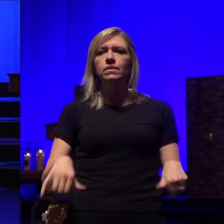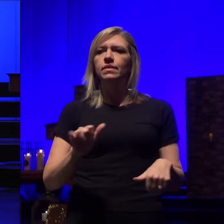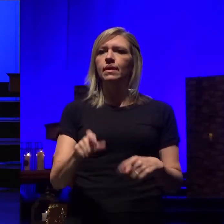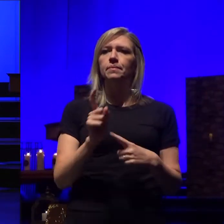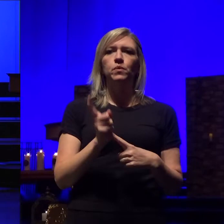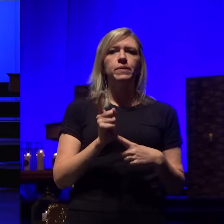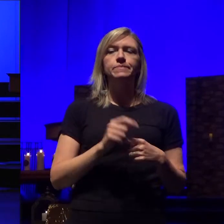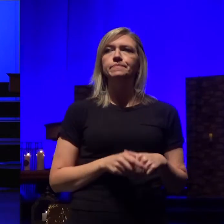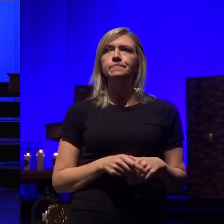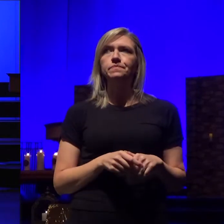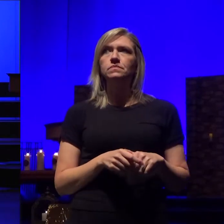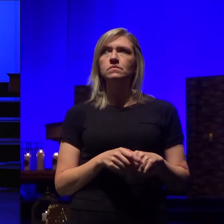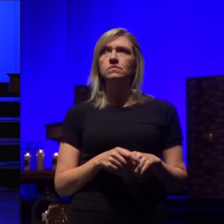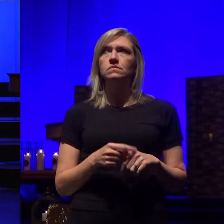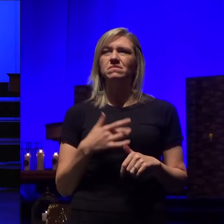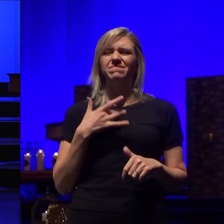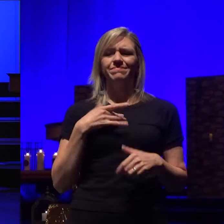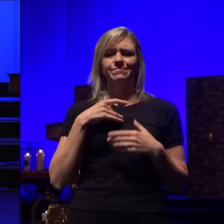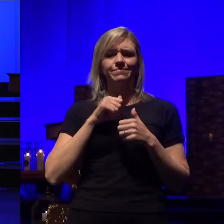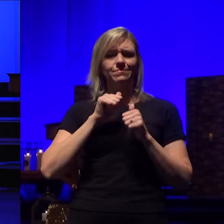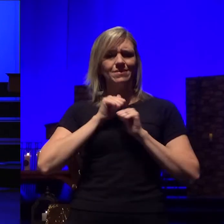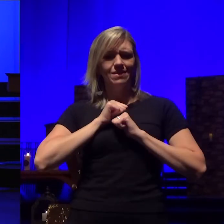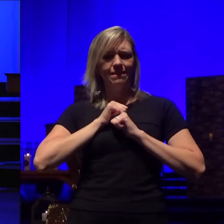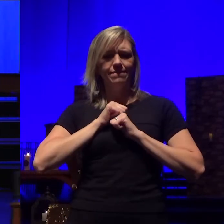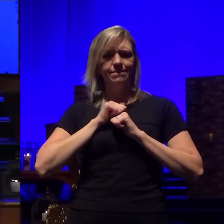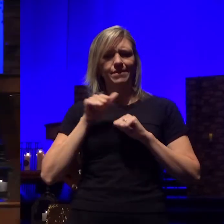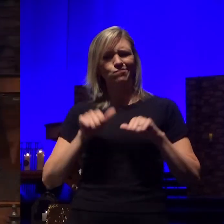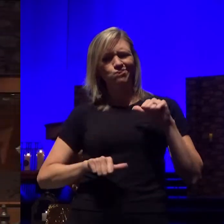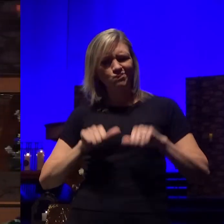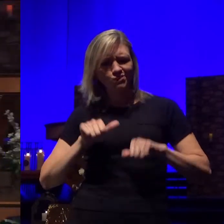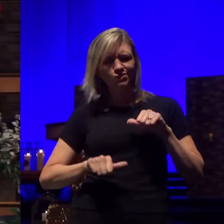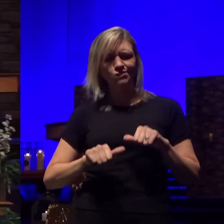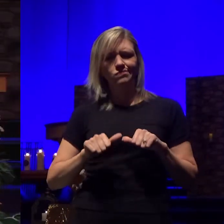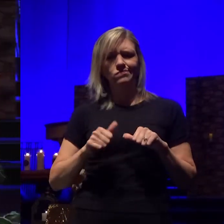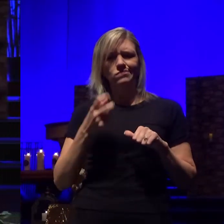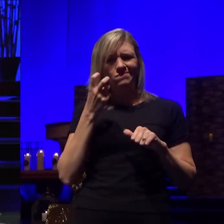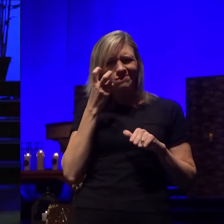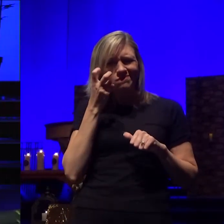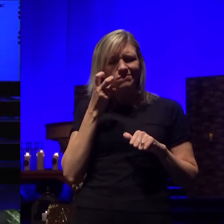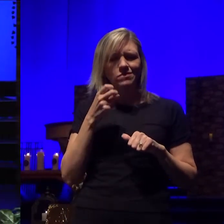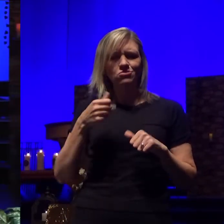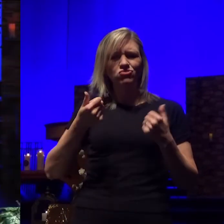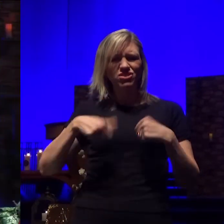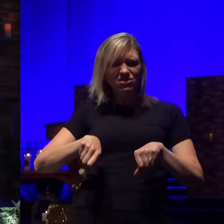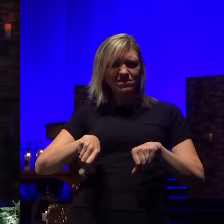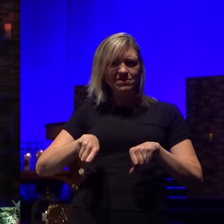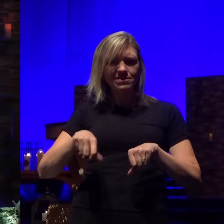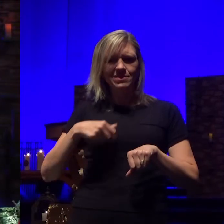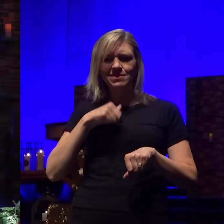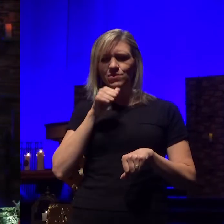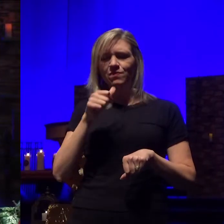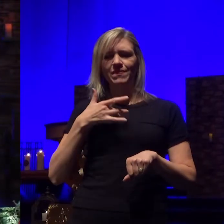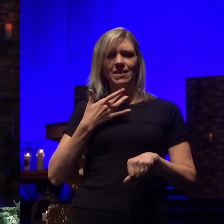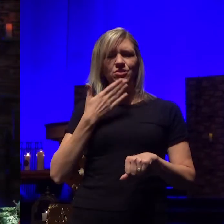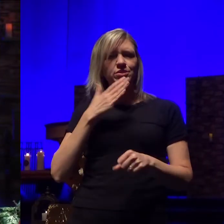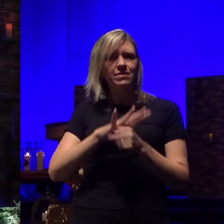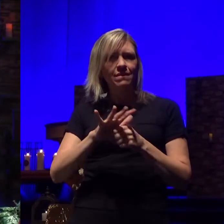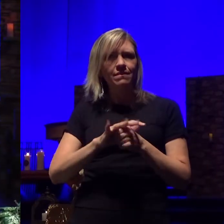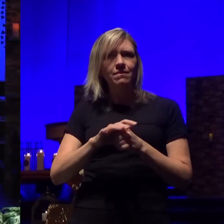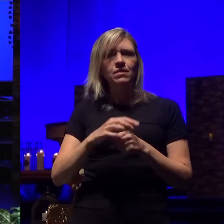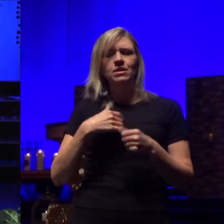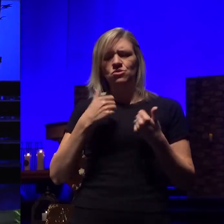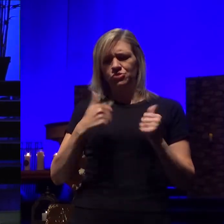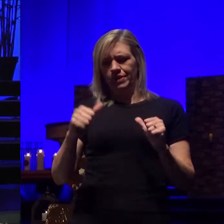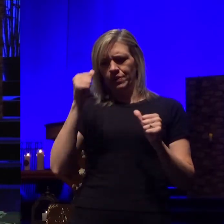When I'm in a place of self-denial, self-rejection, not feeling enough, and I remember that I'm a child of